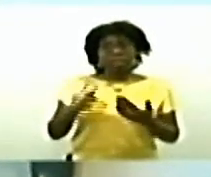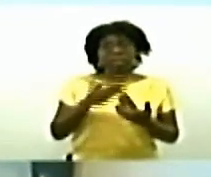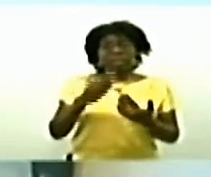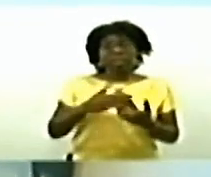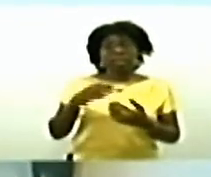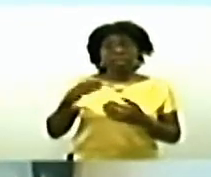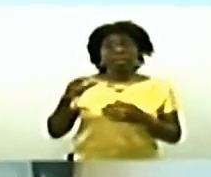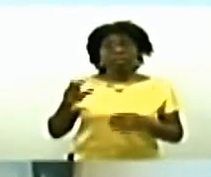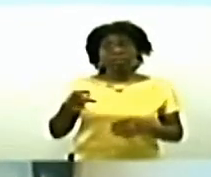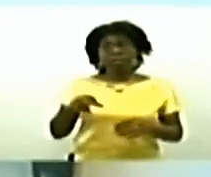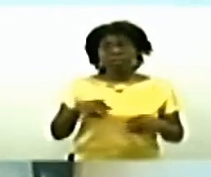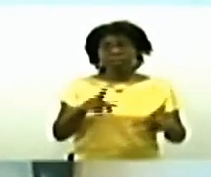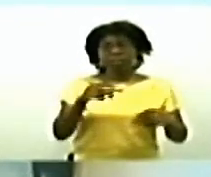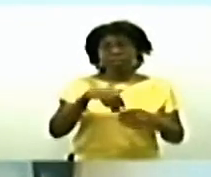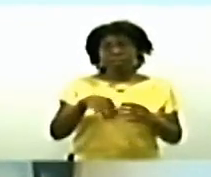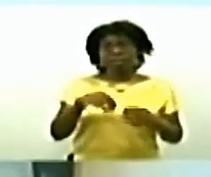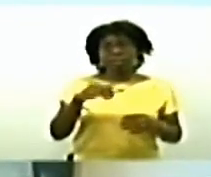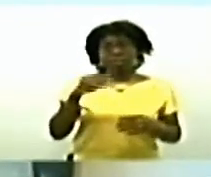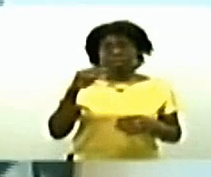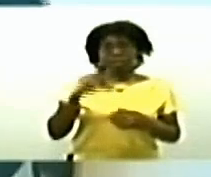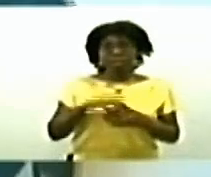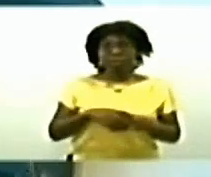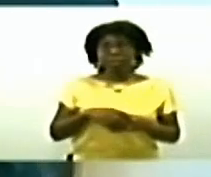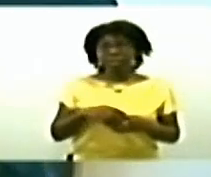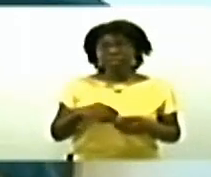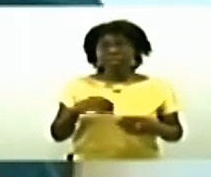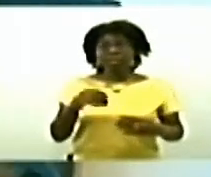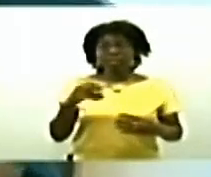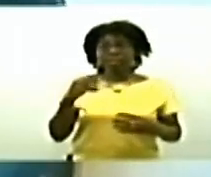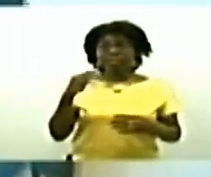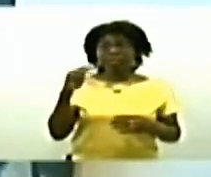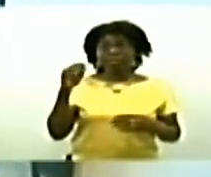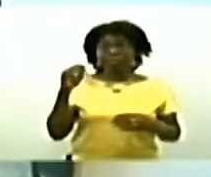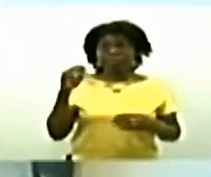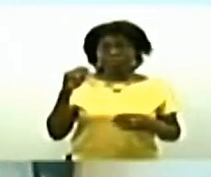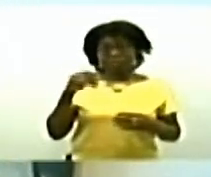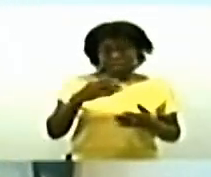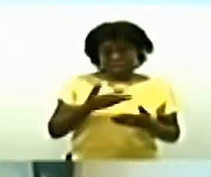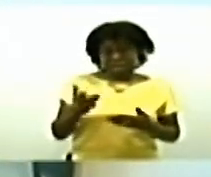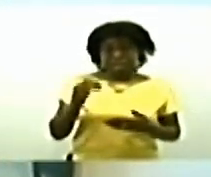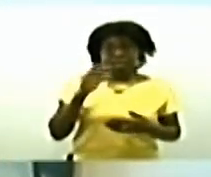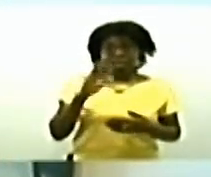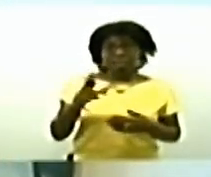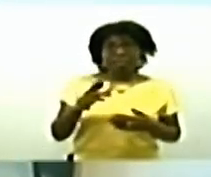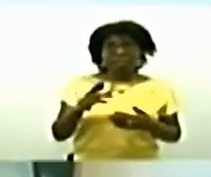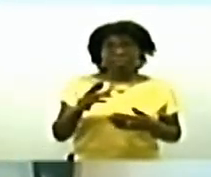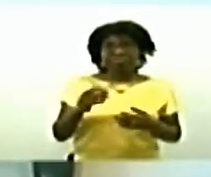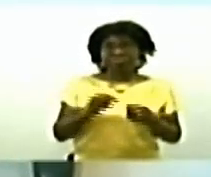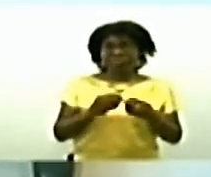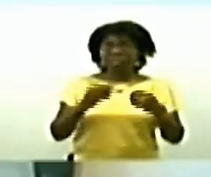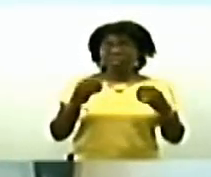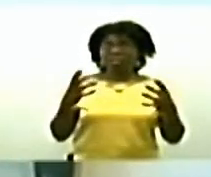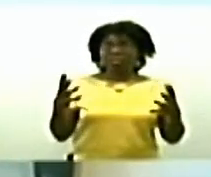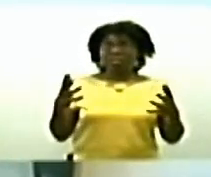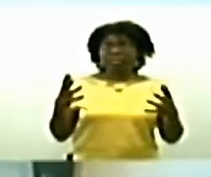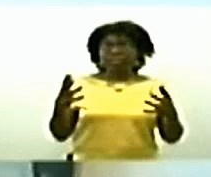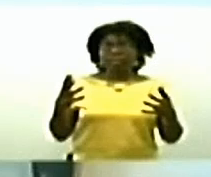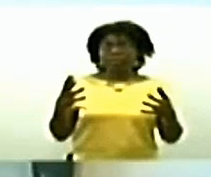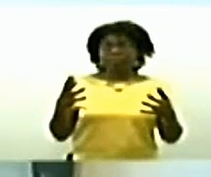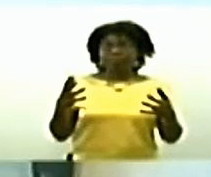also in the afternoon. But Mr. President, I'm saying that there are a lot of power